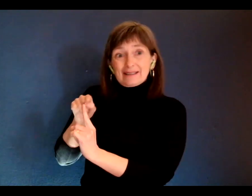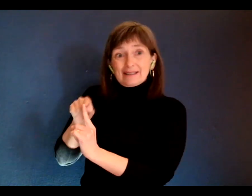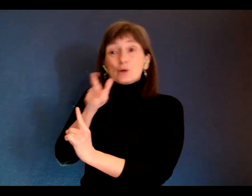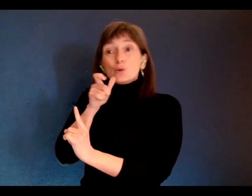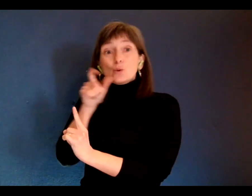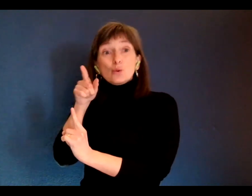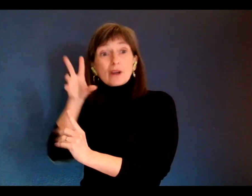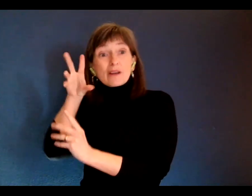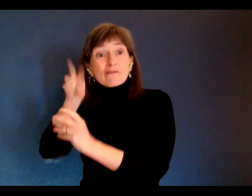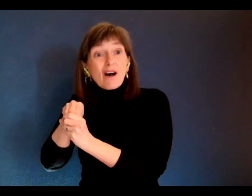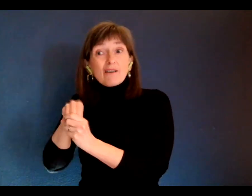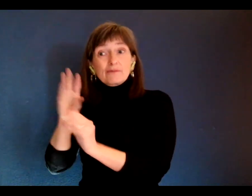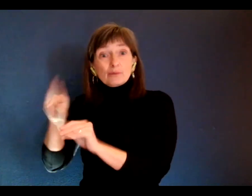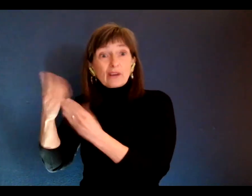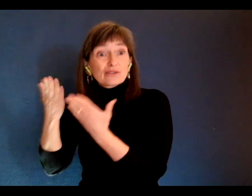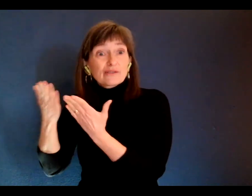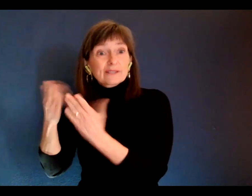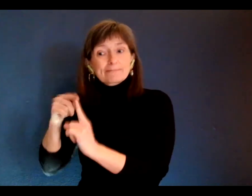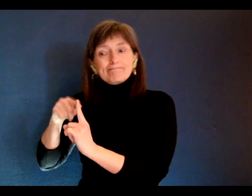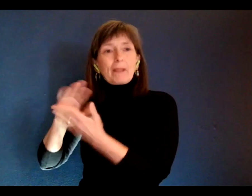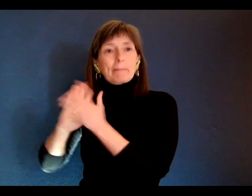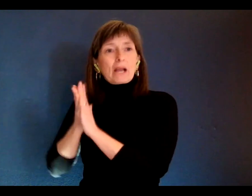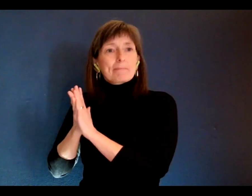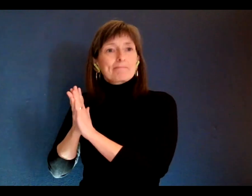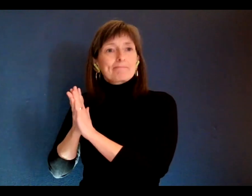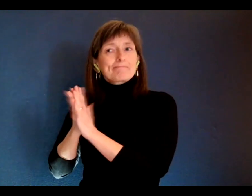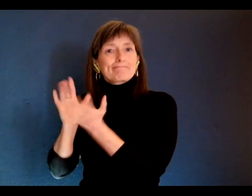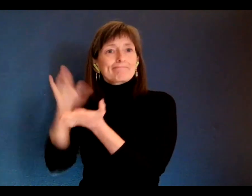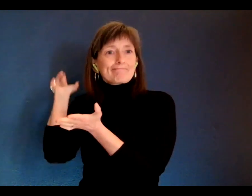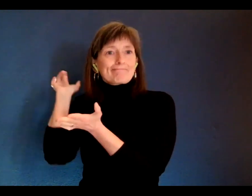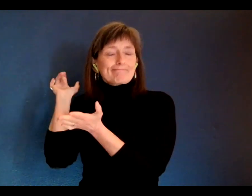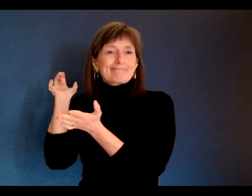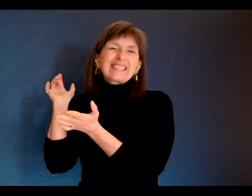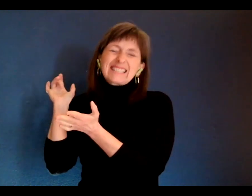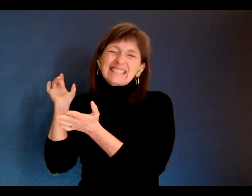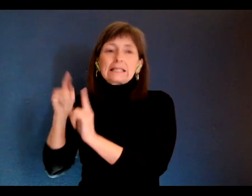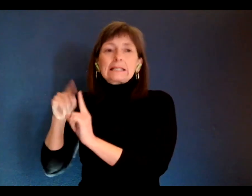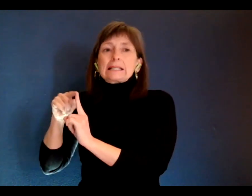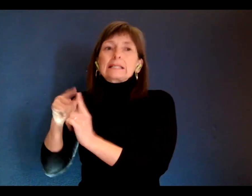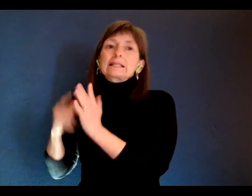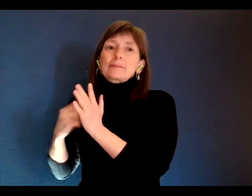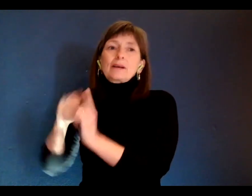abuse or neglect. So maintaining that connection is not appropriate. But so I guess it's case specific.